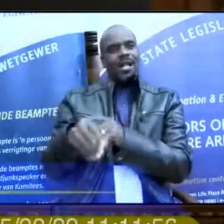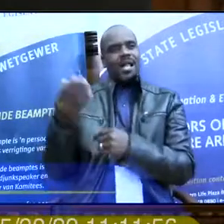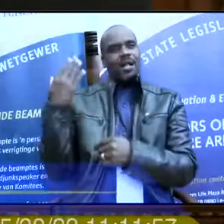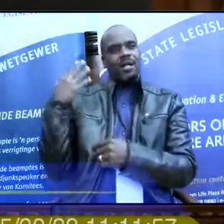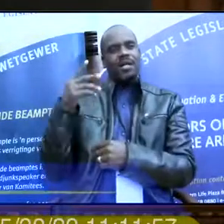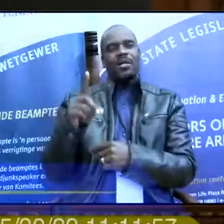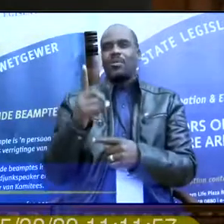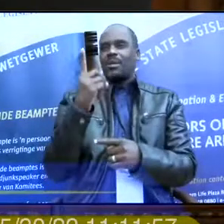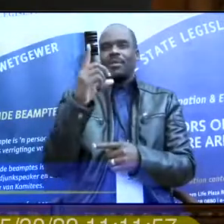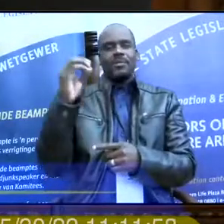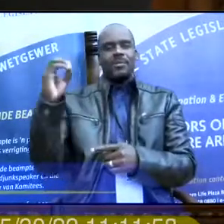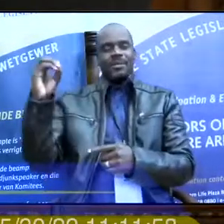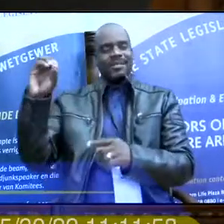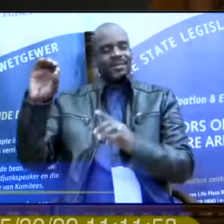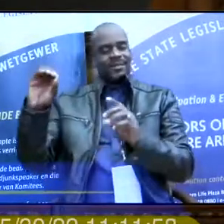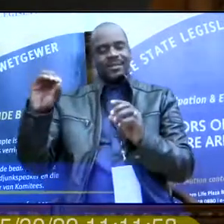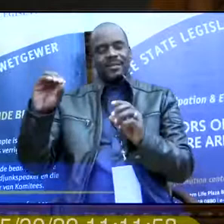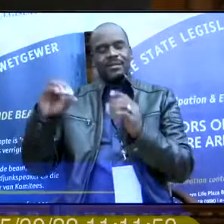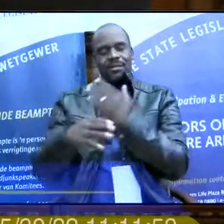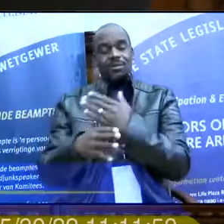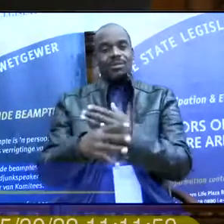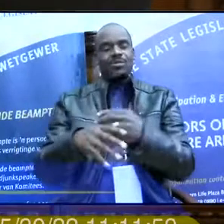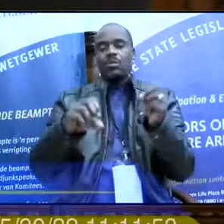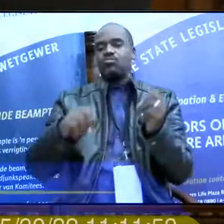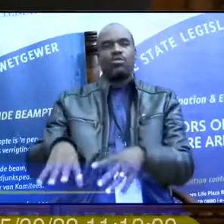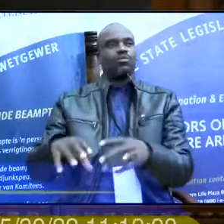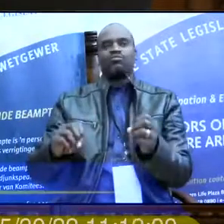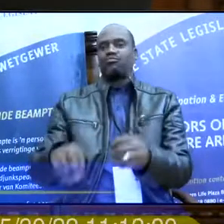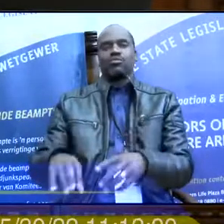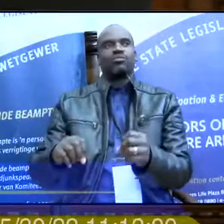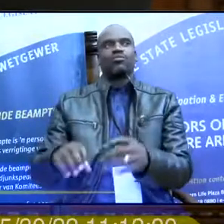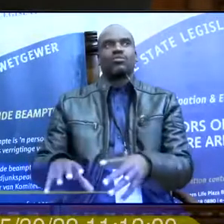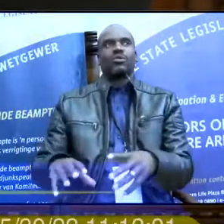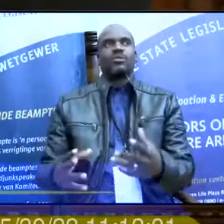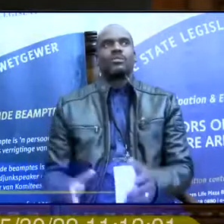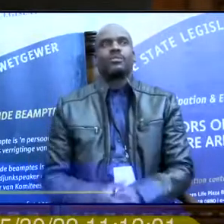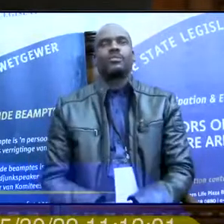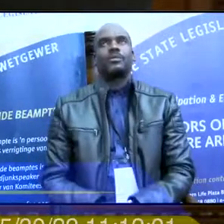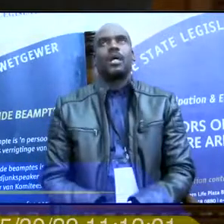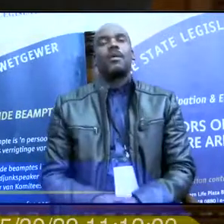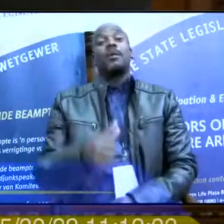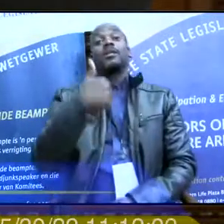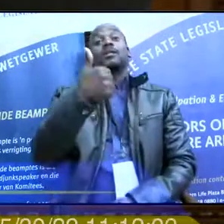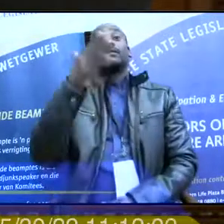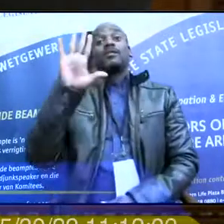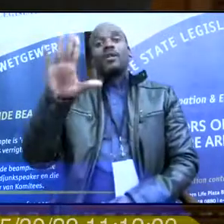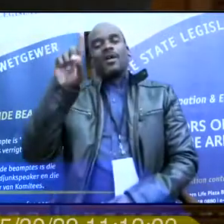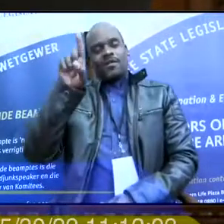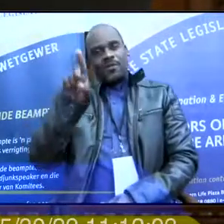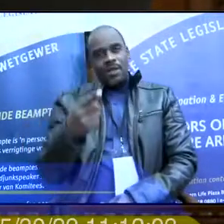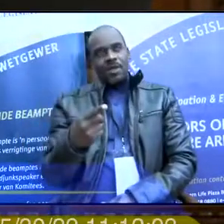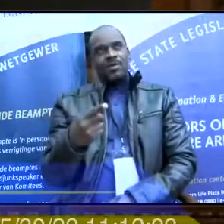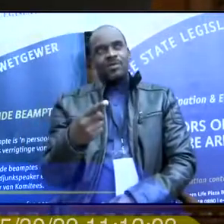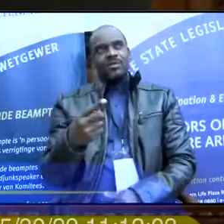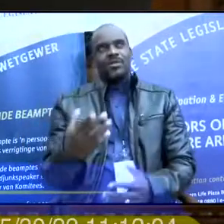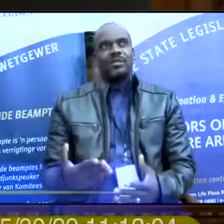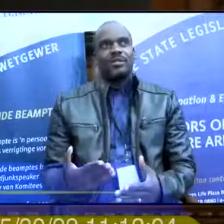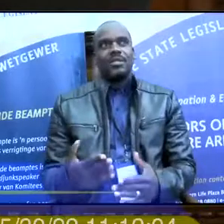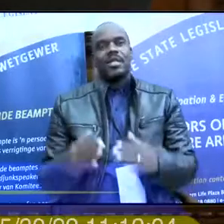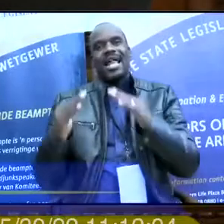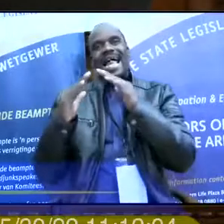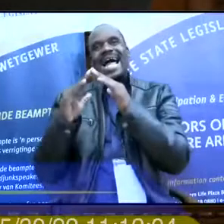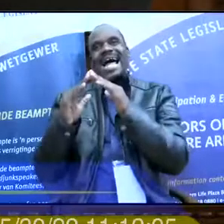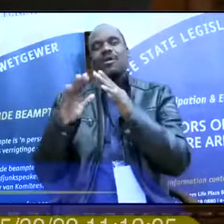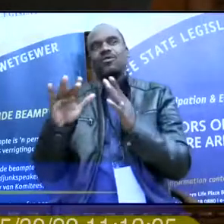000 jobs in the formal sector by 65 000 in the private household sector